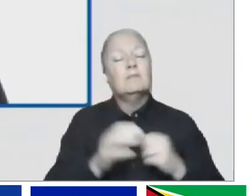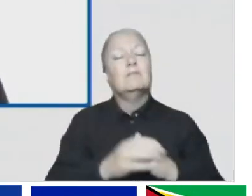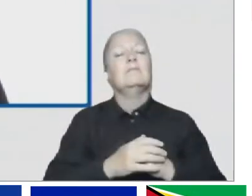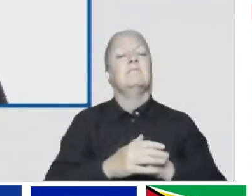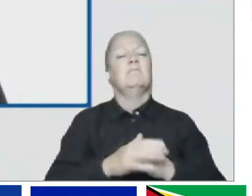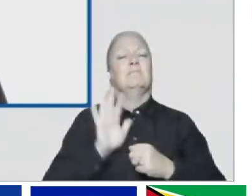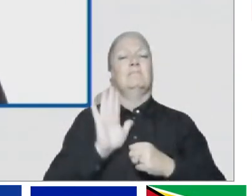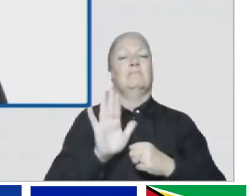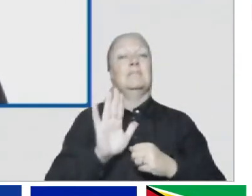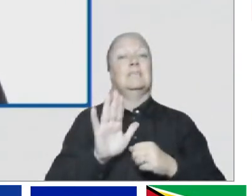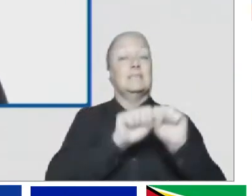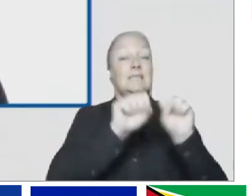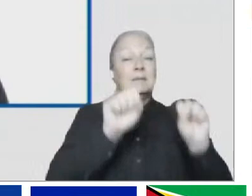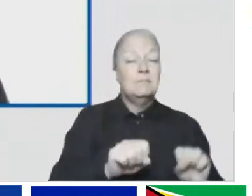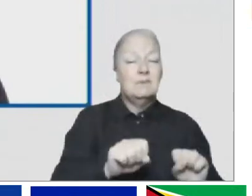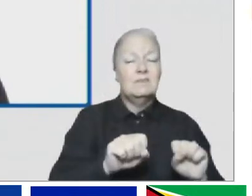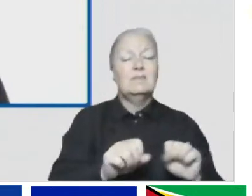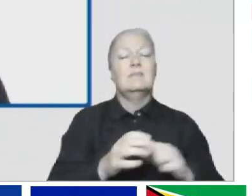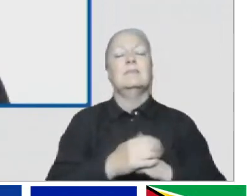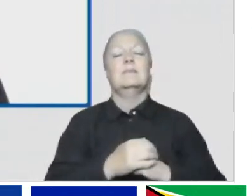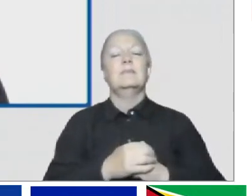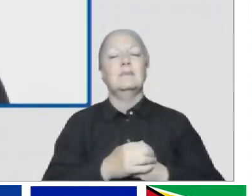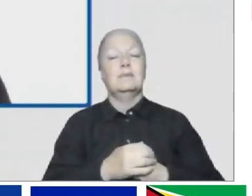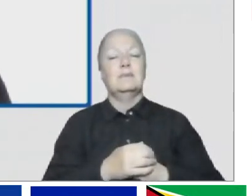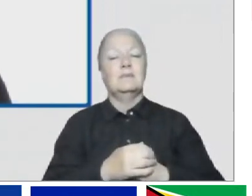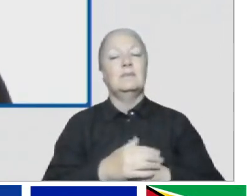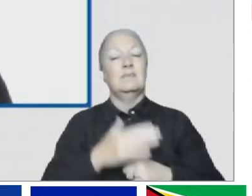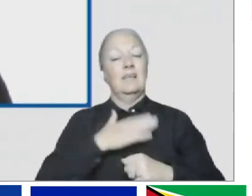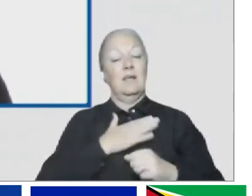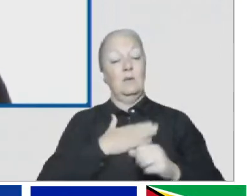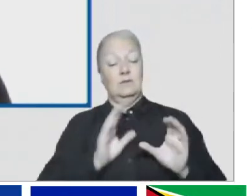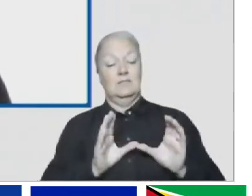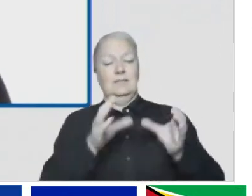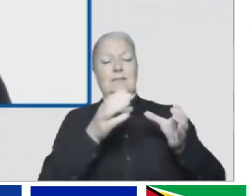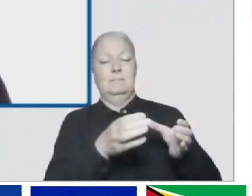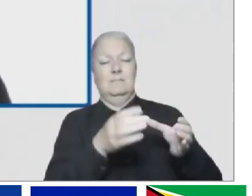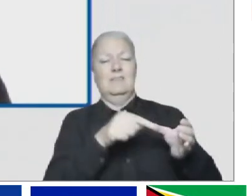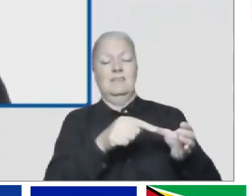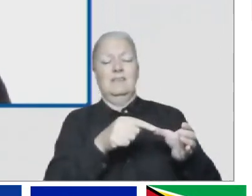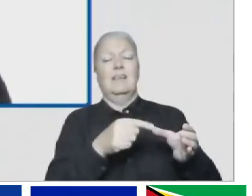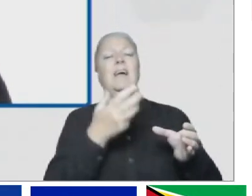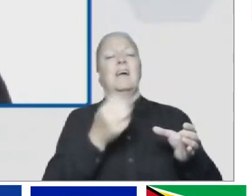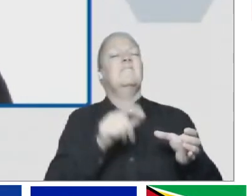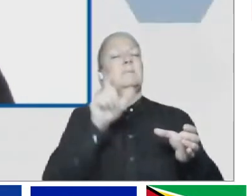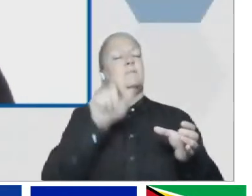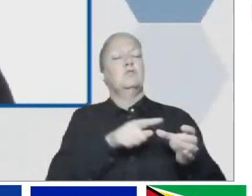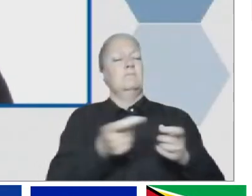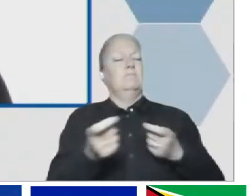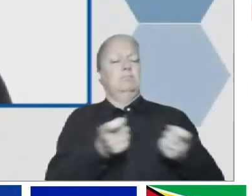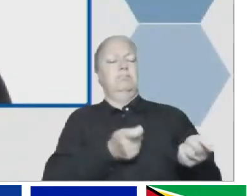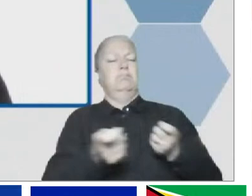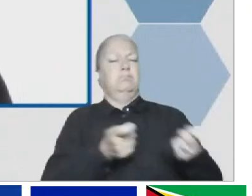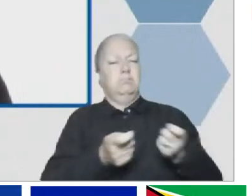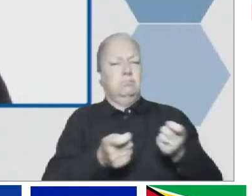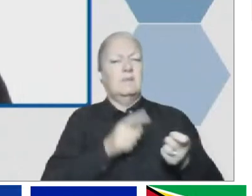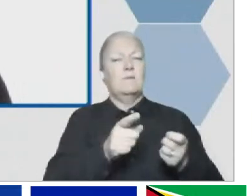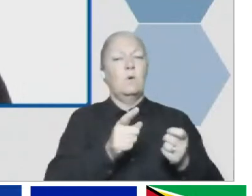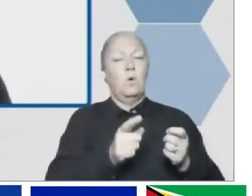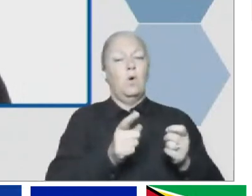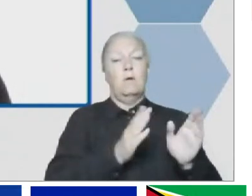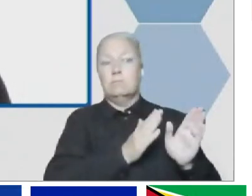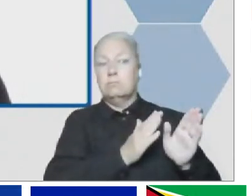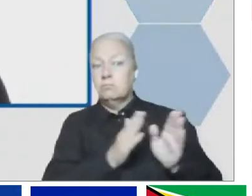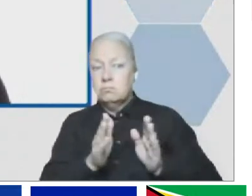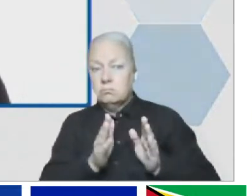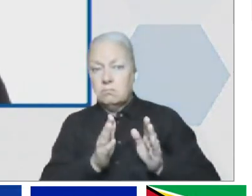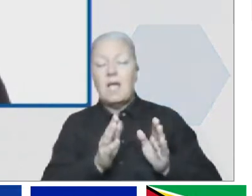NERGIST team, and that's coordinated by our Office of Disaster Preparedness and Emergency Management and the National Spatial